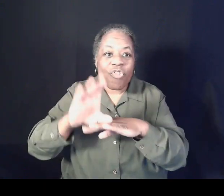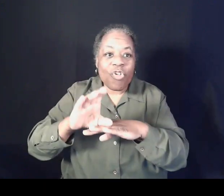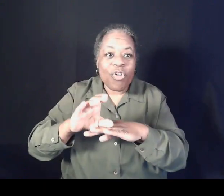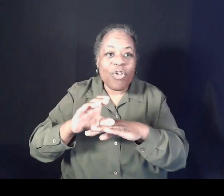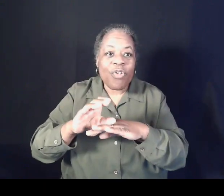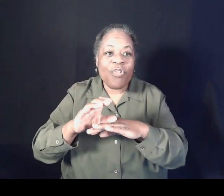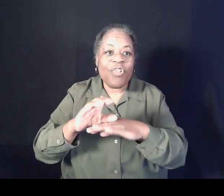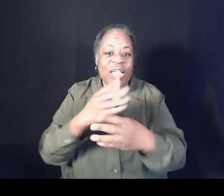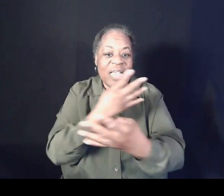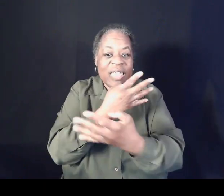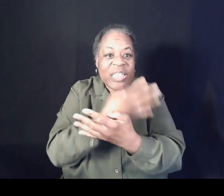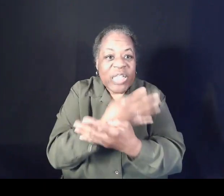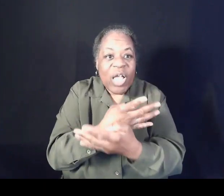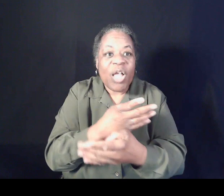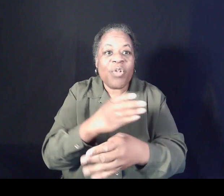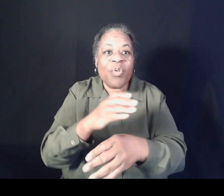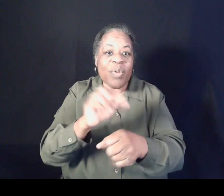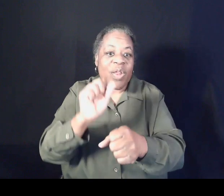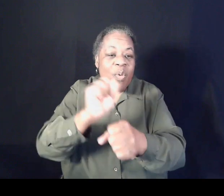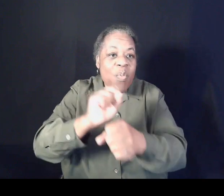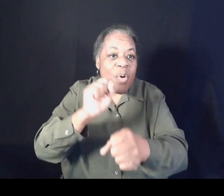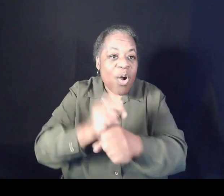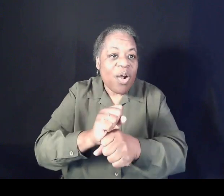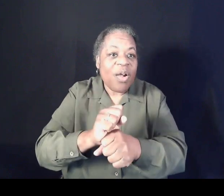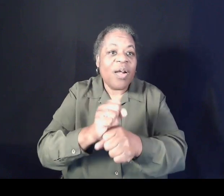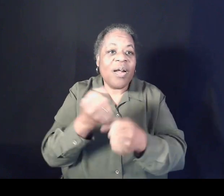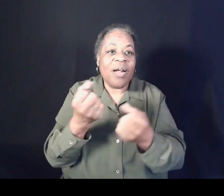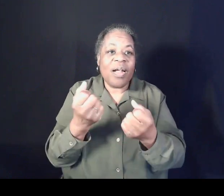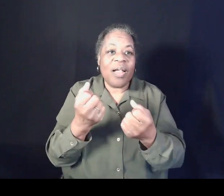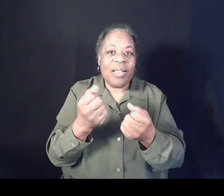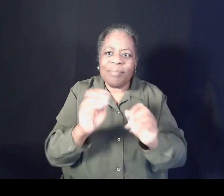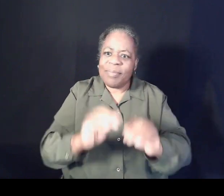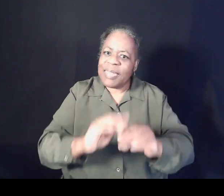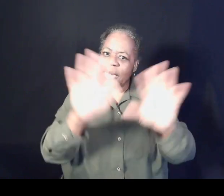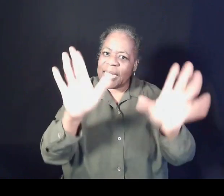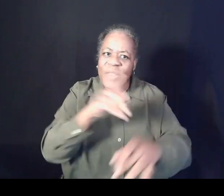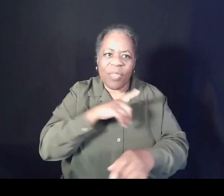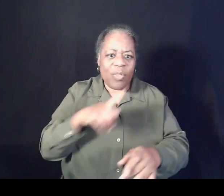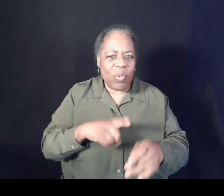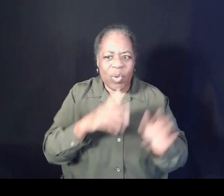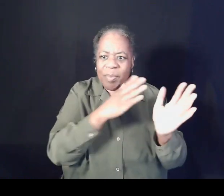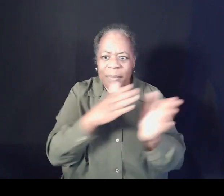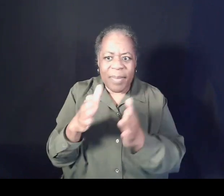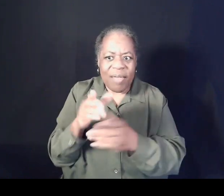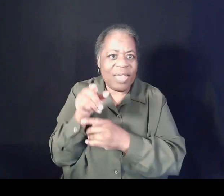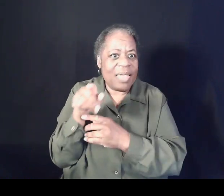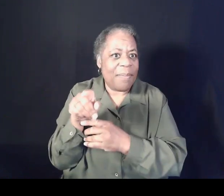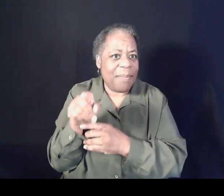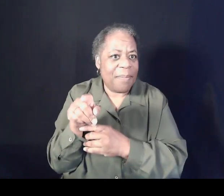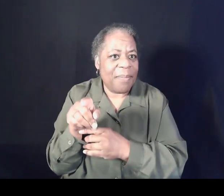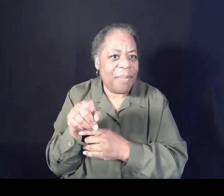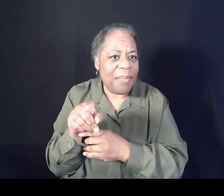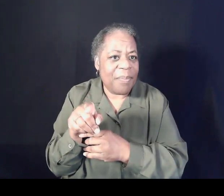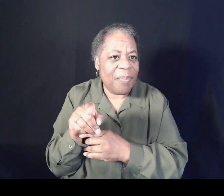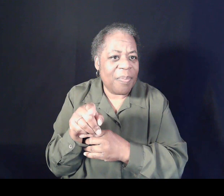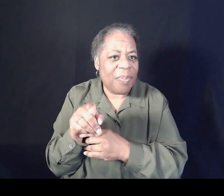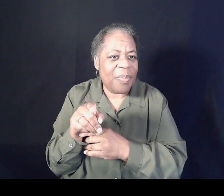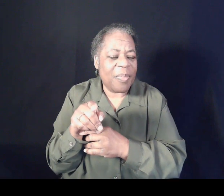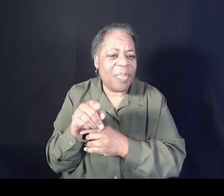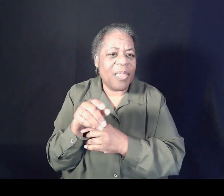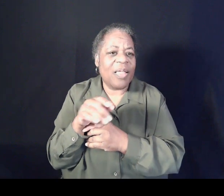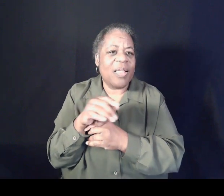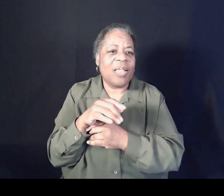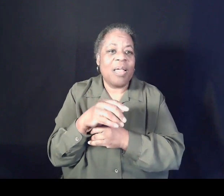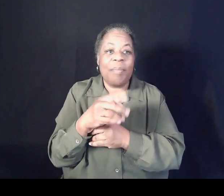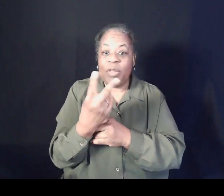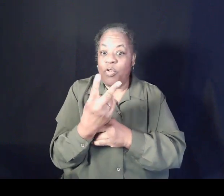doctorate work on adaptive leadership and more, it was clear that the Lord was preparing him. But what made him stand out for us were two